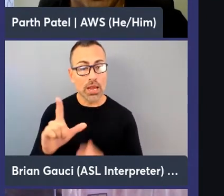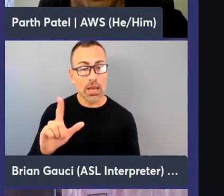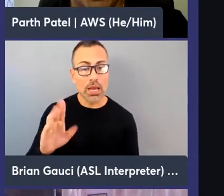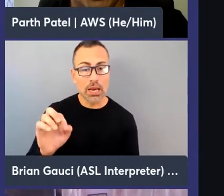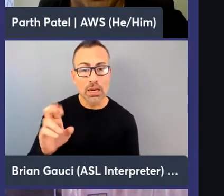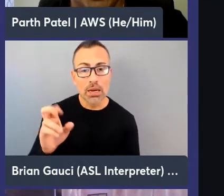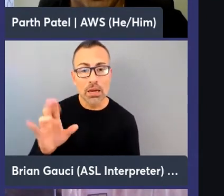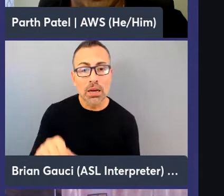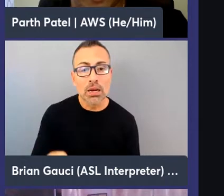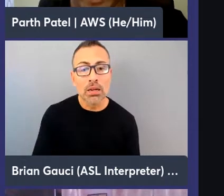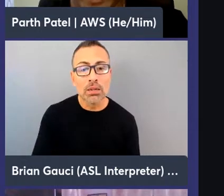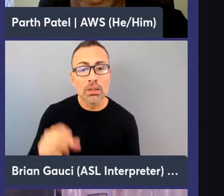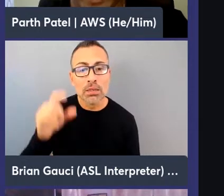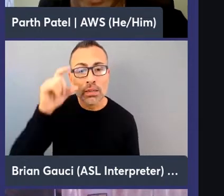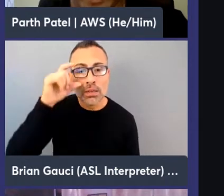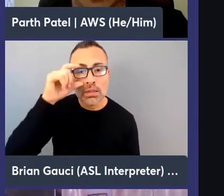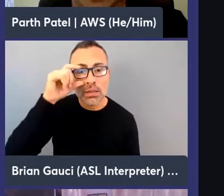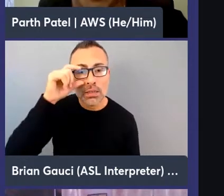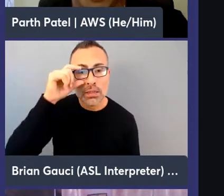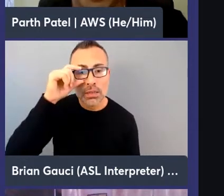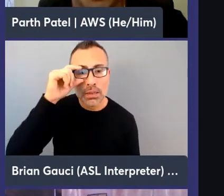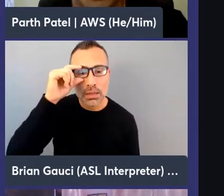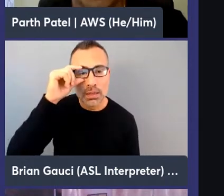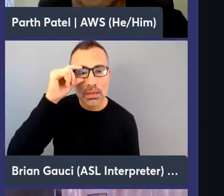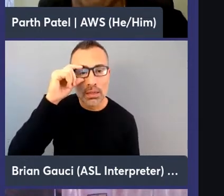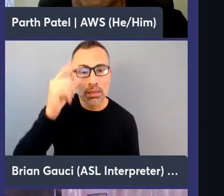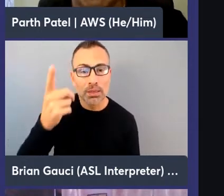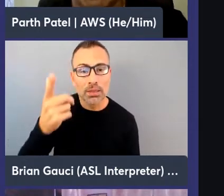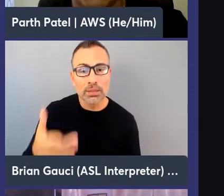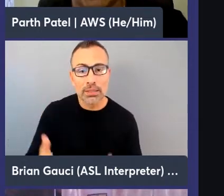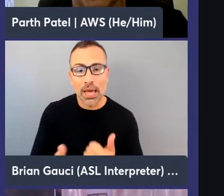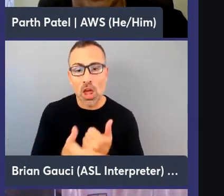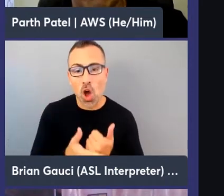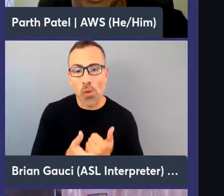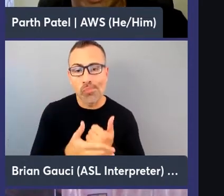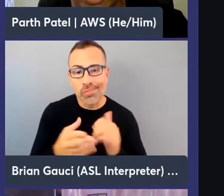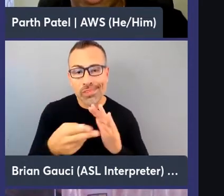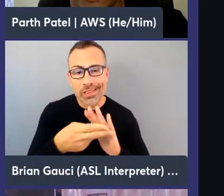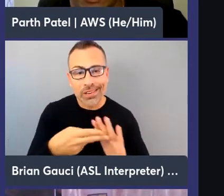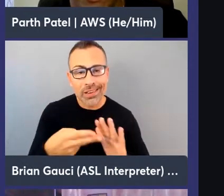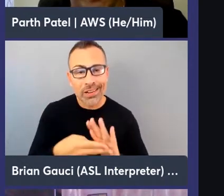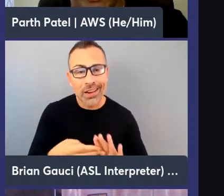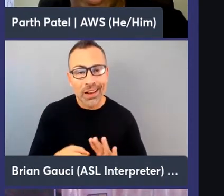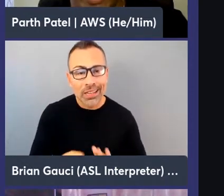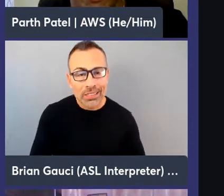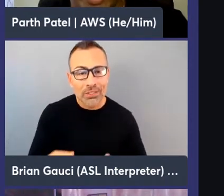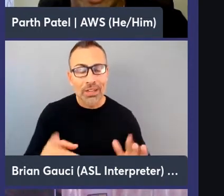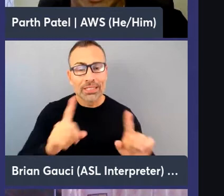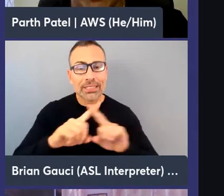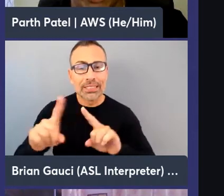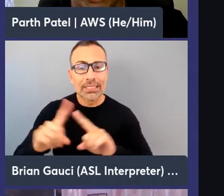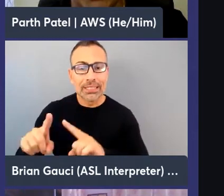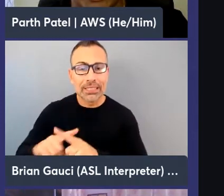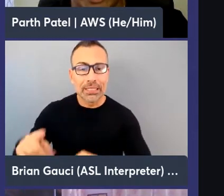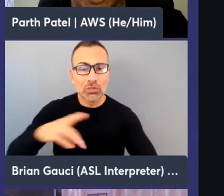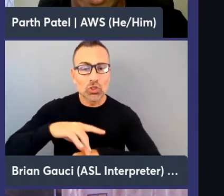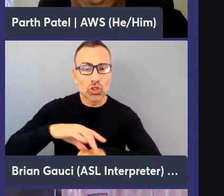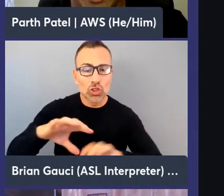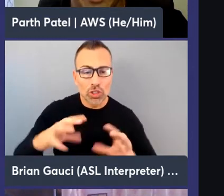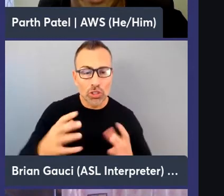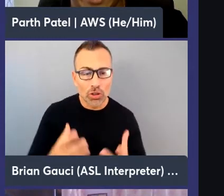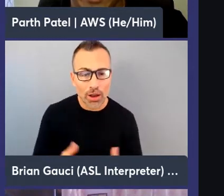called Earthpath that will help me classify the different geography. So what I did